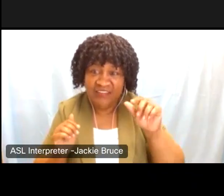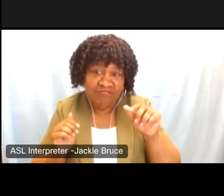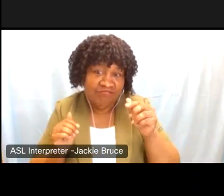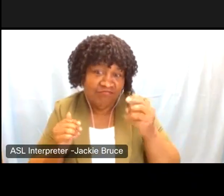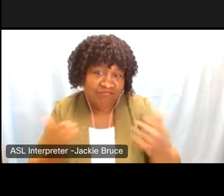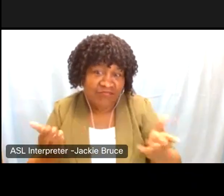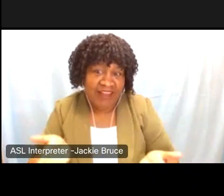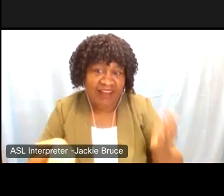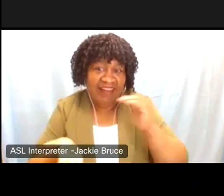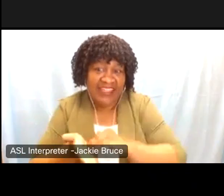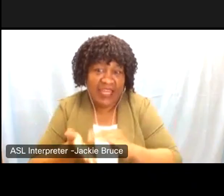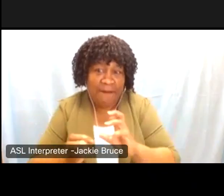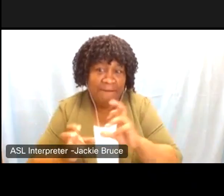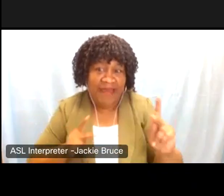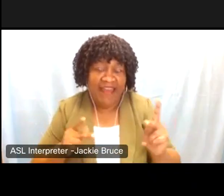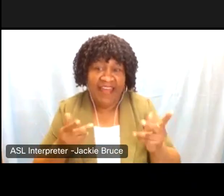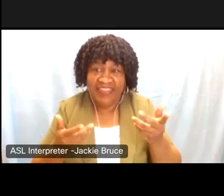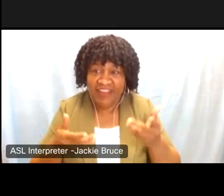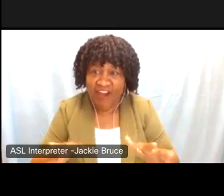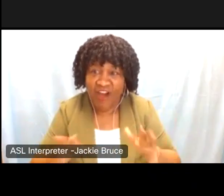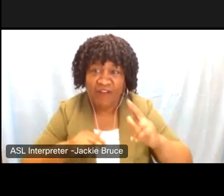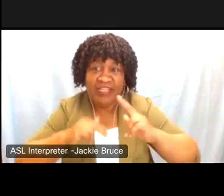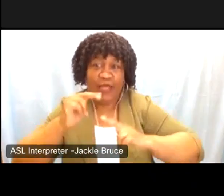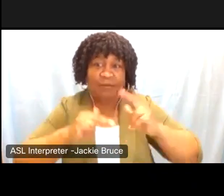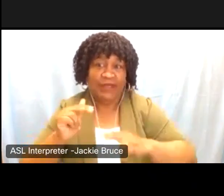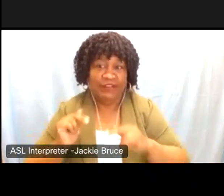I rejoined them, they already had built an altar.